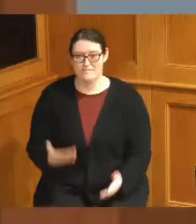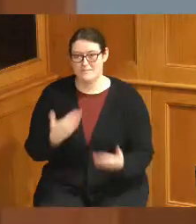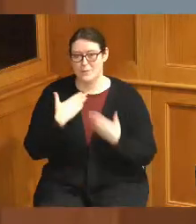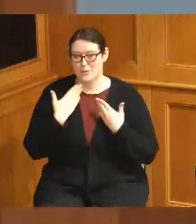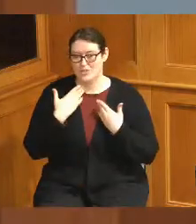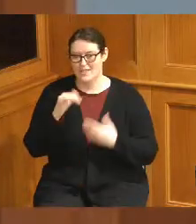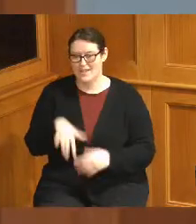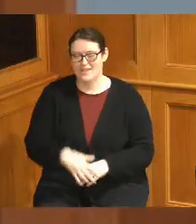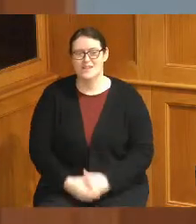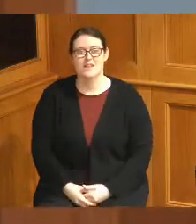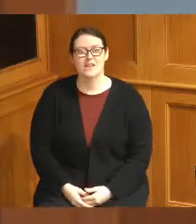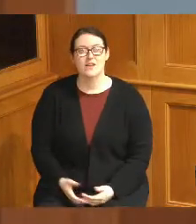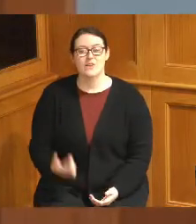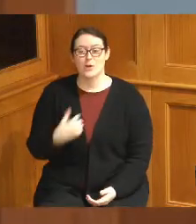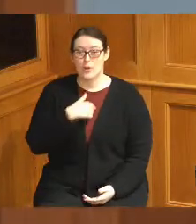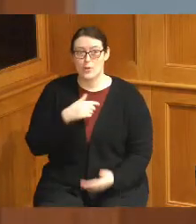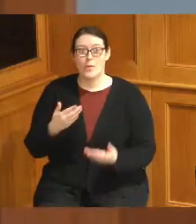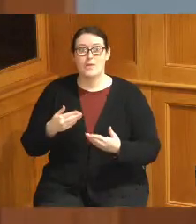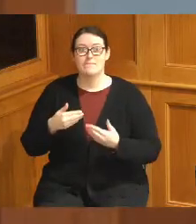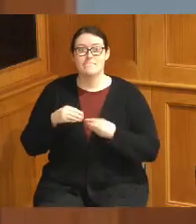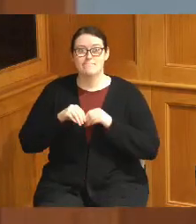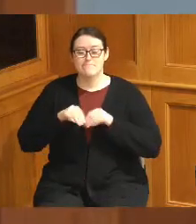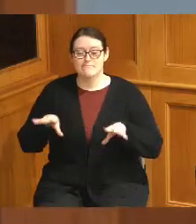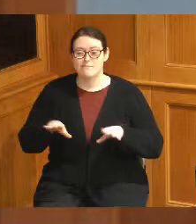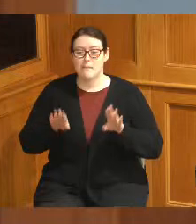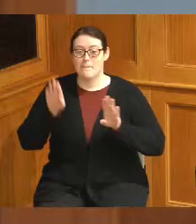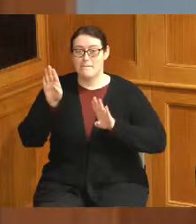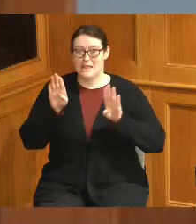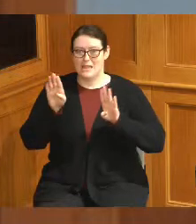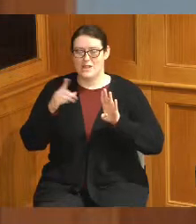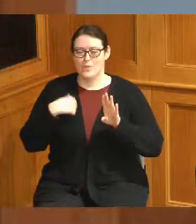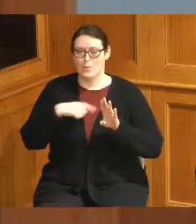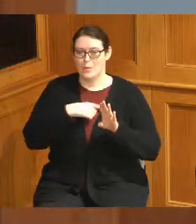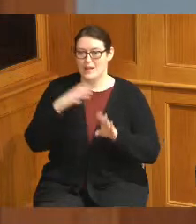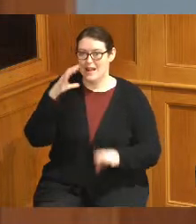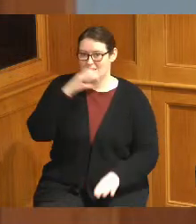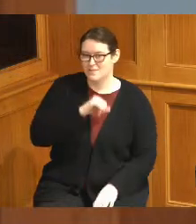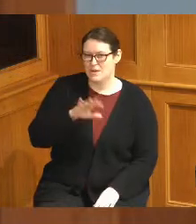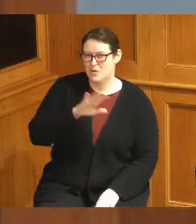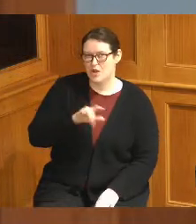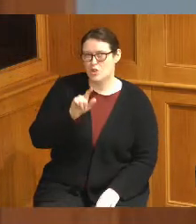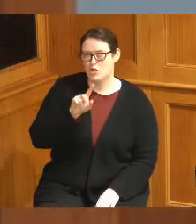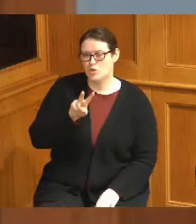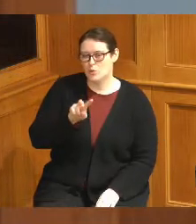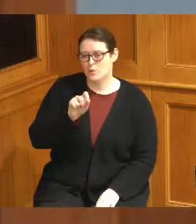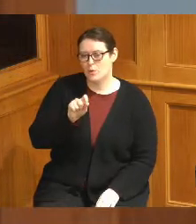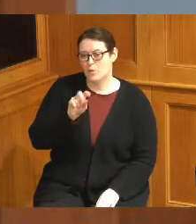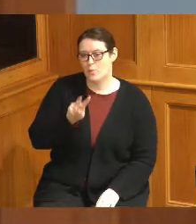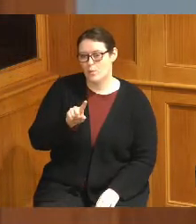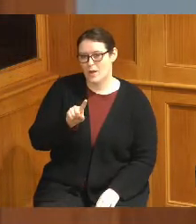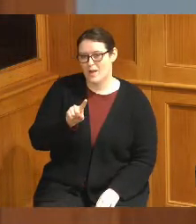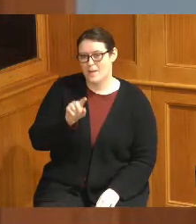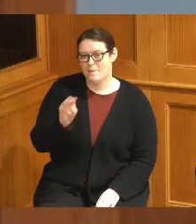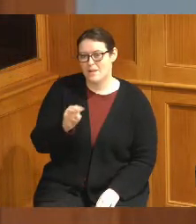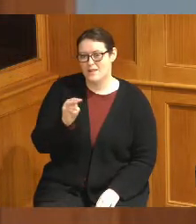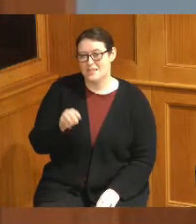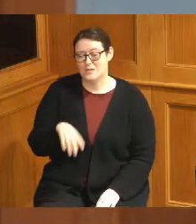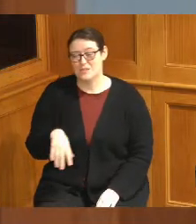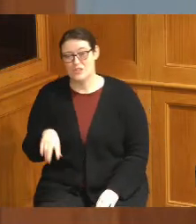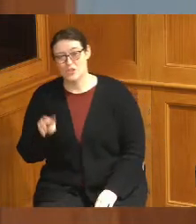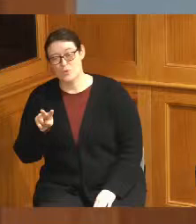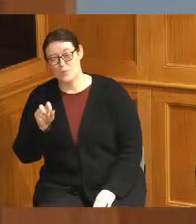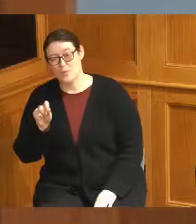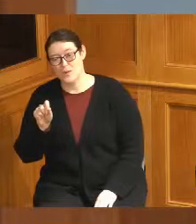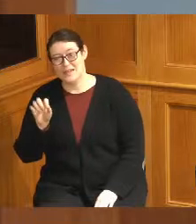So we did send this project out to bid. We had initially estimated it to come in about $2.1 million. It came in closer to $2.9 million.